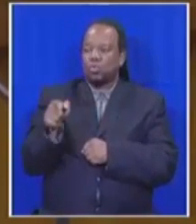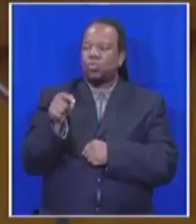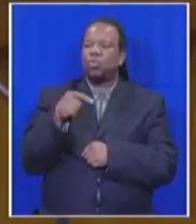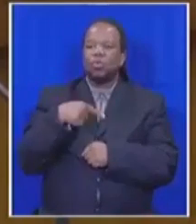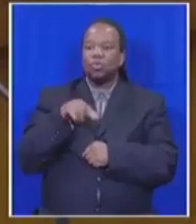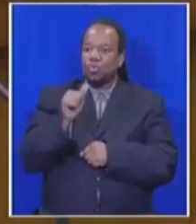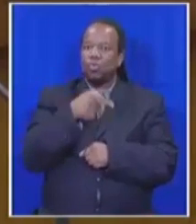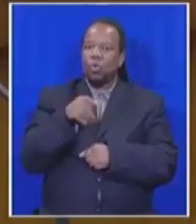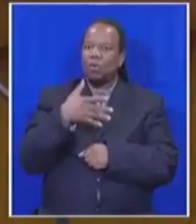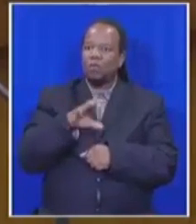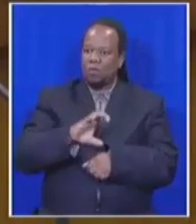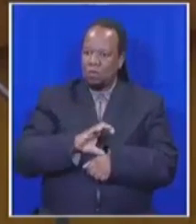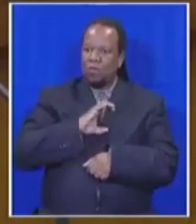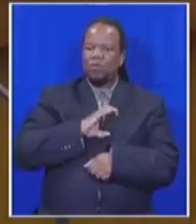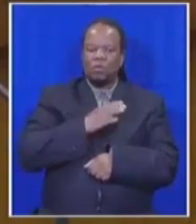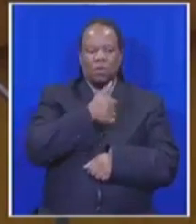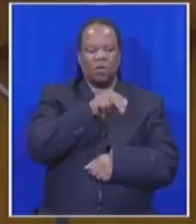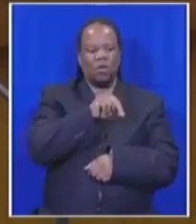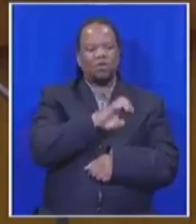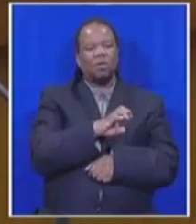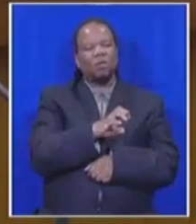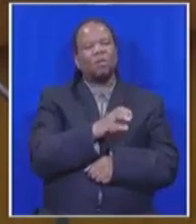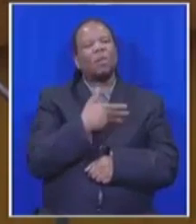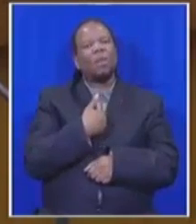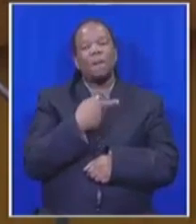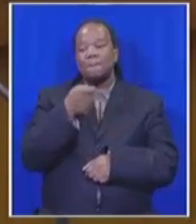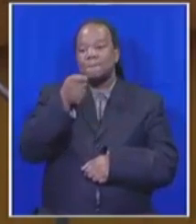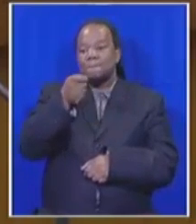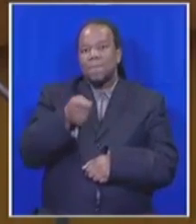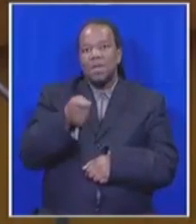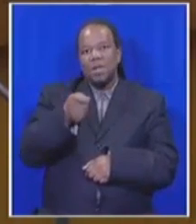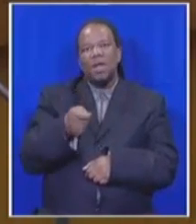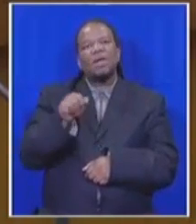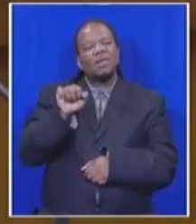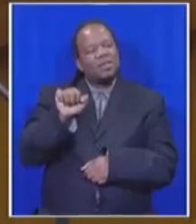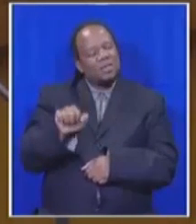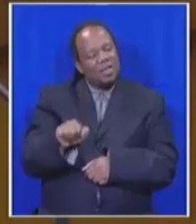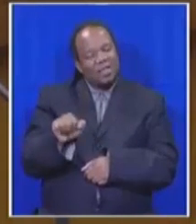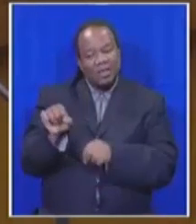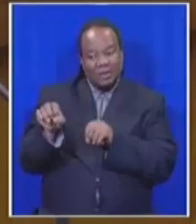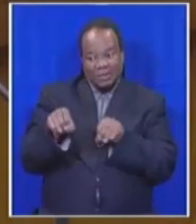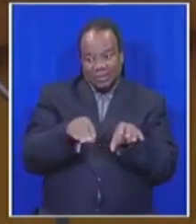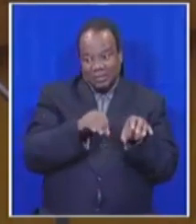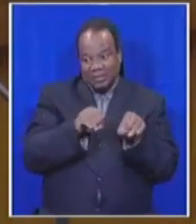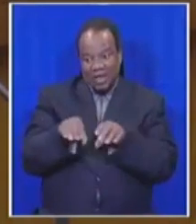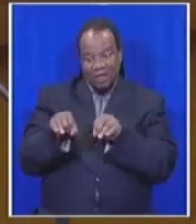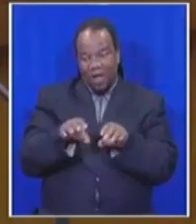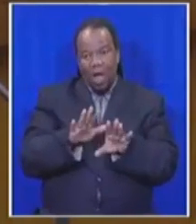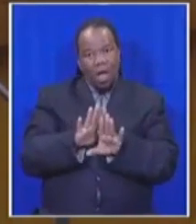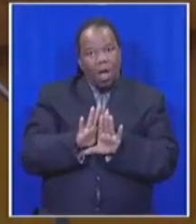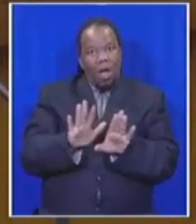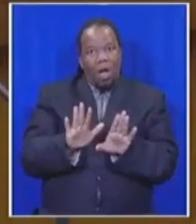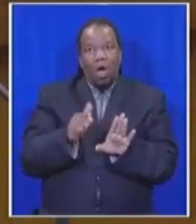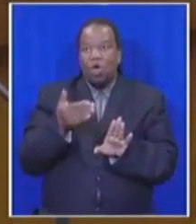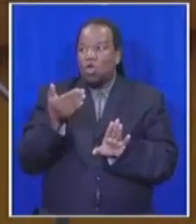granted. Honorable Speaker, the losses we have suffered are not because of any party